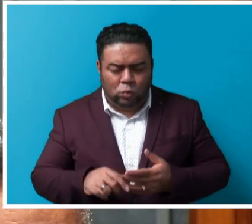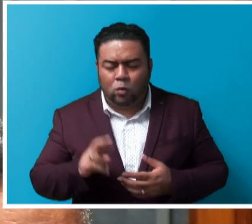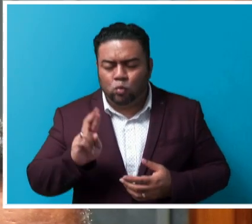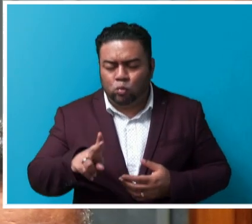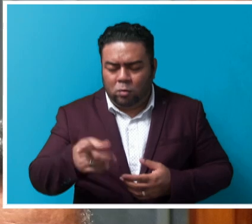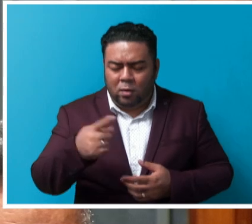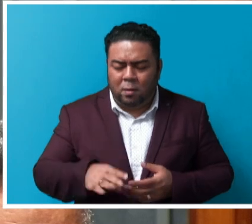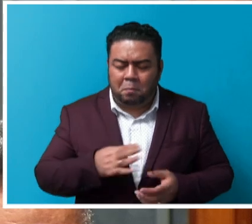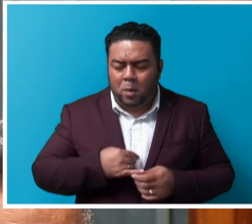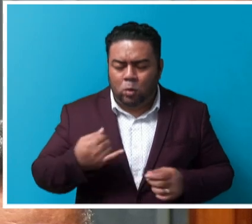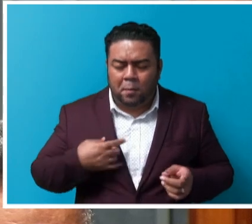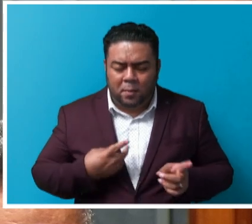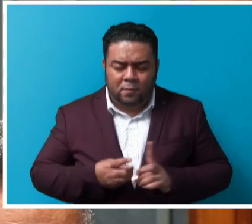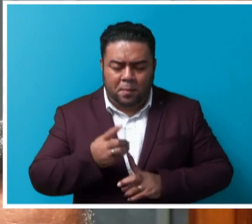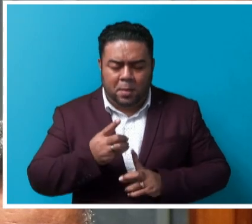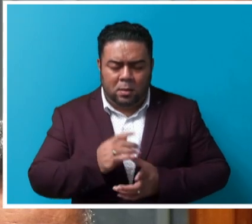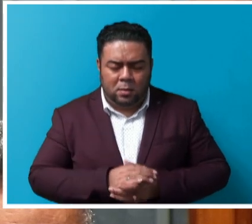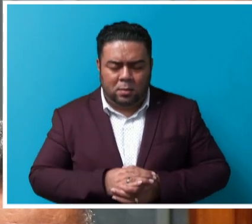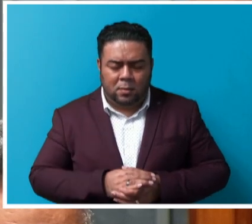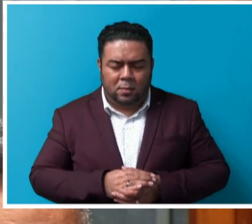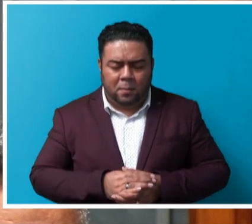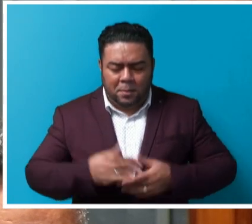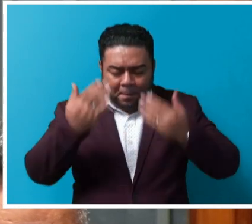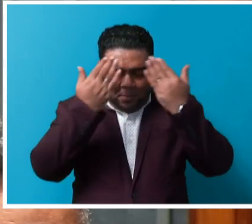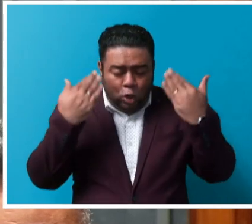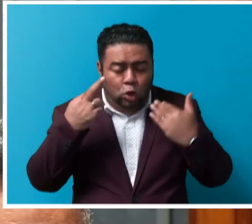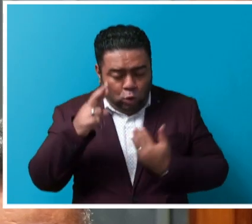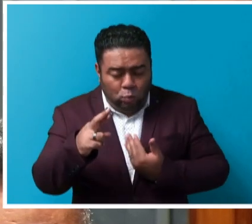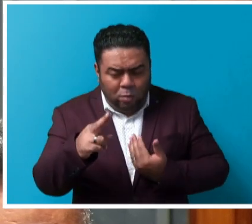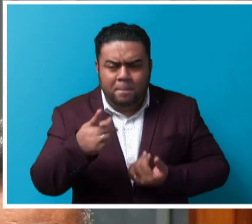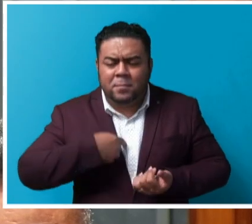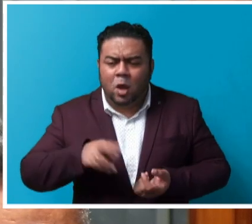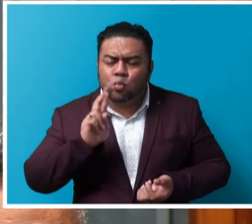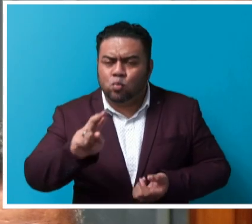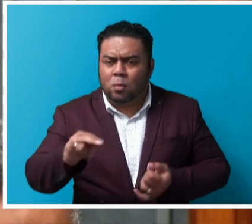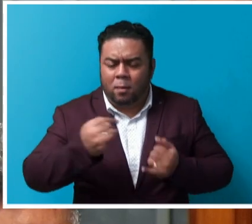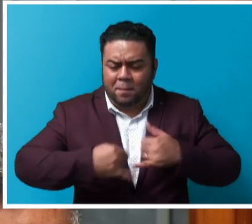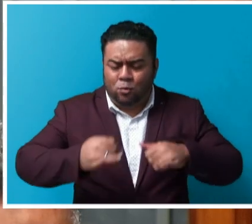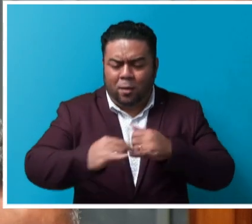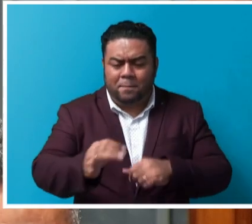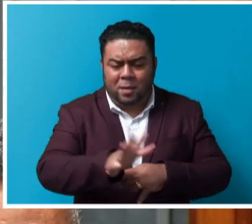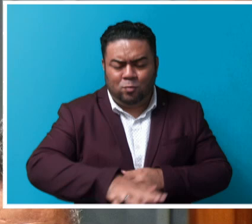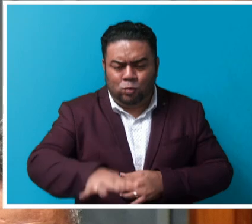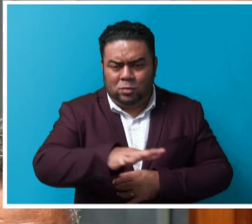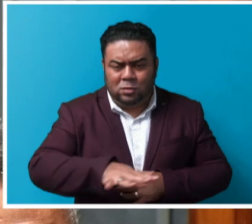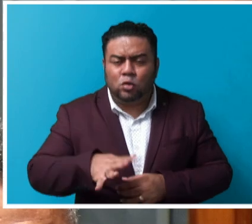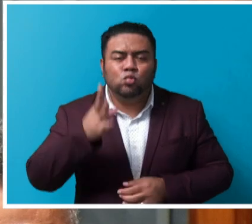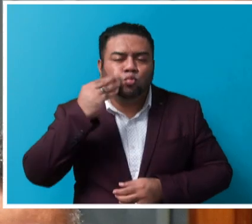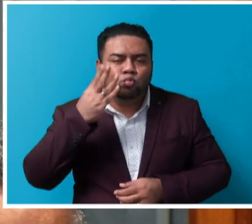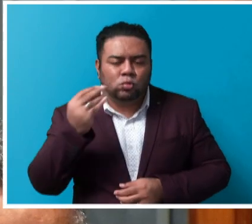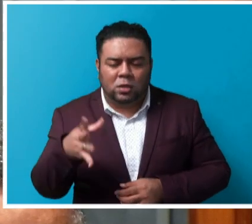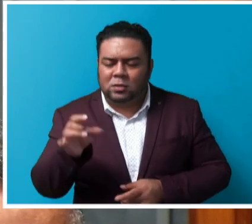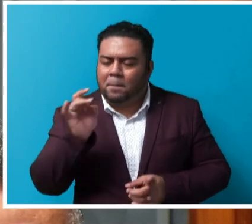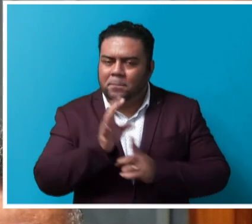Maritime Development. Mr. Speaker, sir, in our rural and maritime areas, the sugar industry remains a